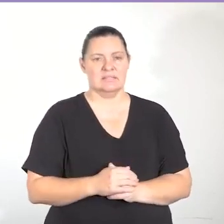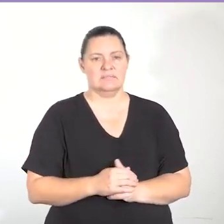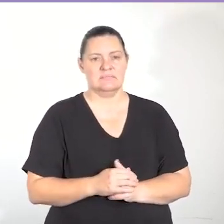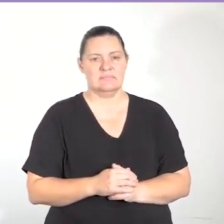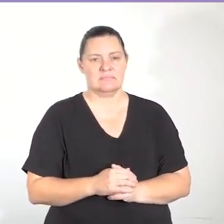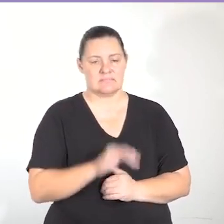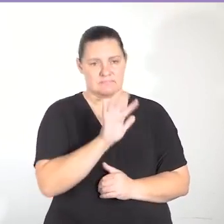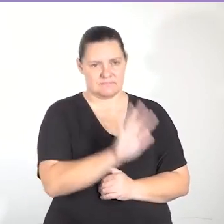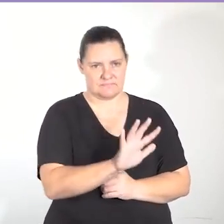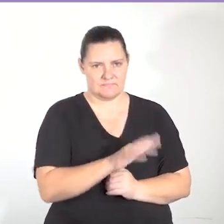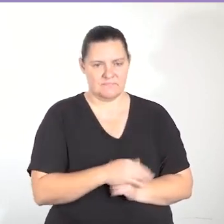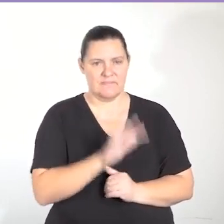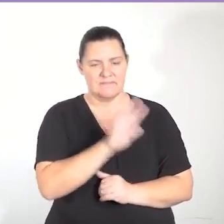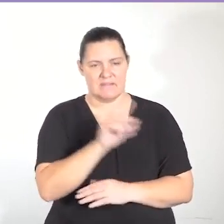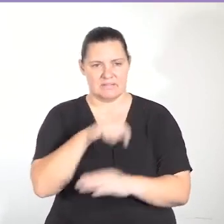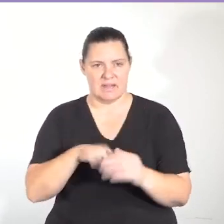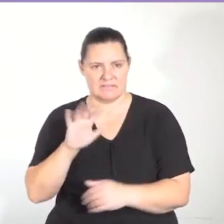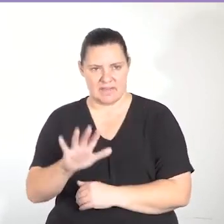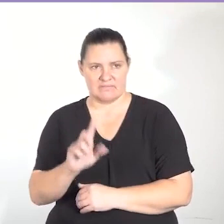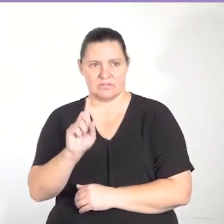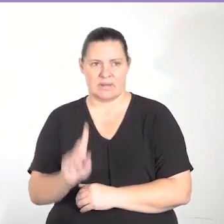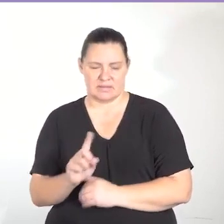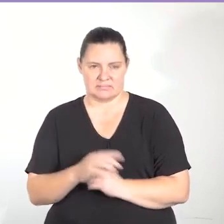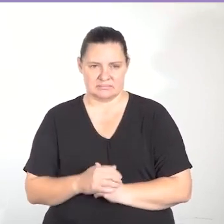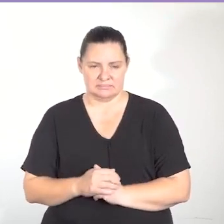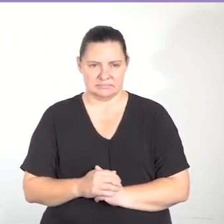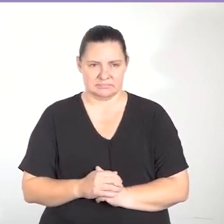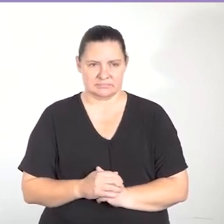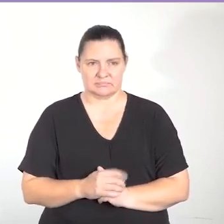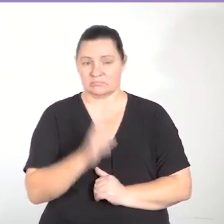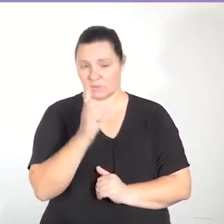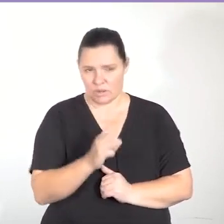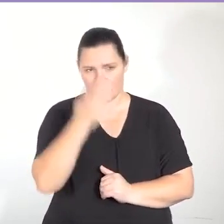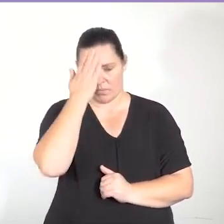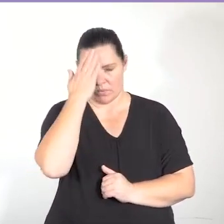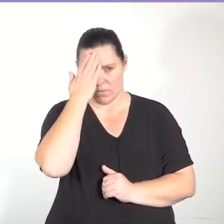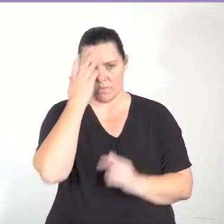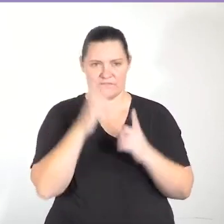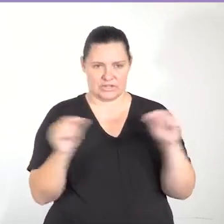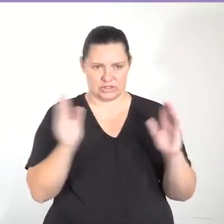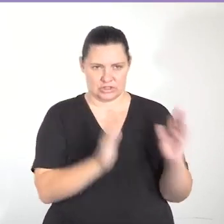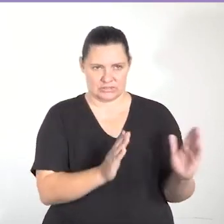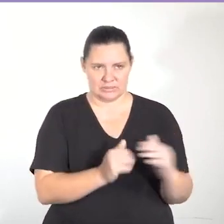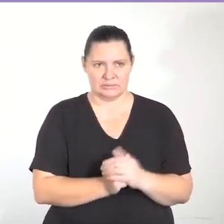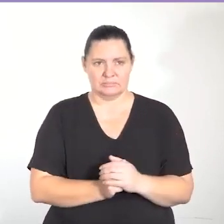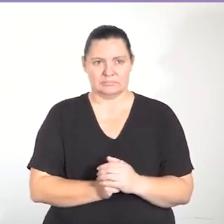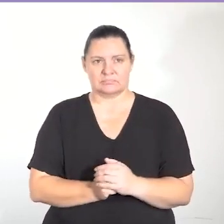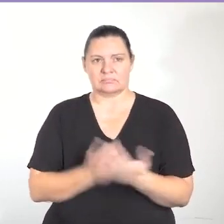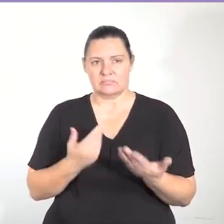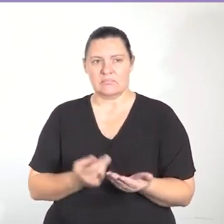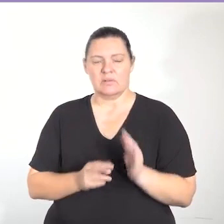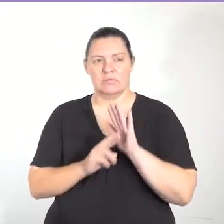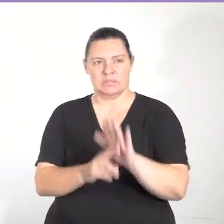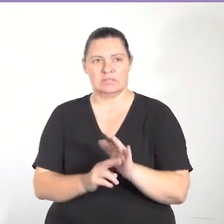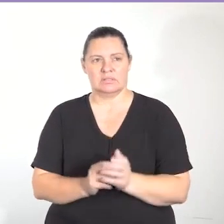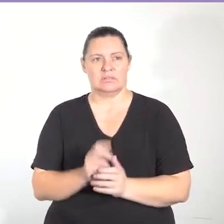next prime number, which is 5. And 5 divided by 5 is 1. When you get to 1, you know that you are finished. So how do we